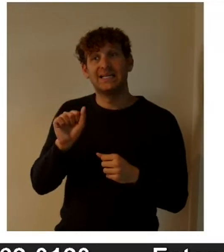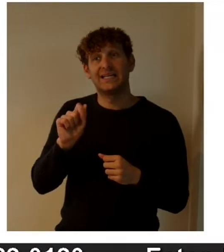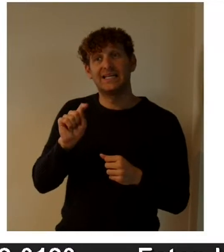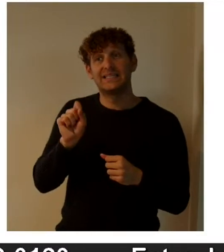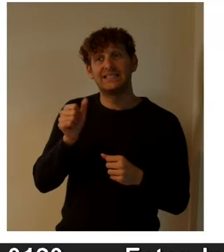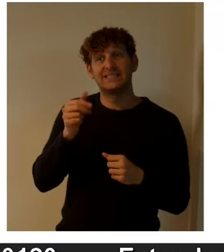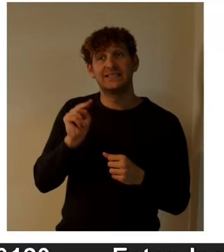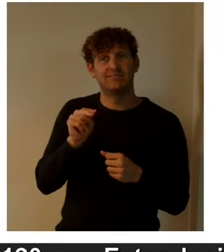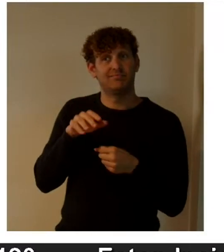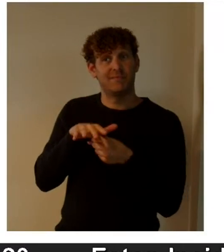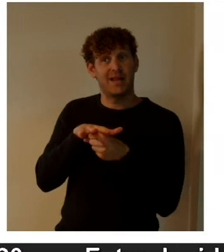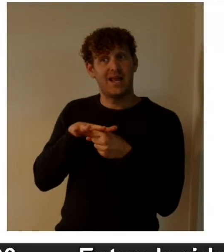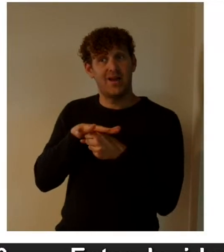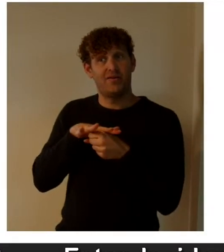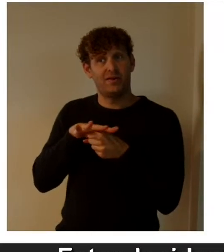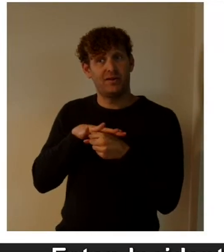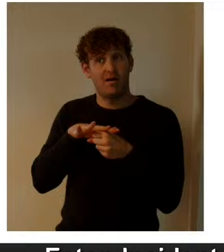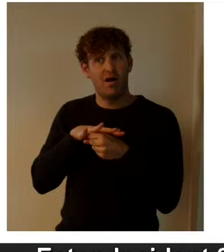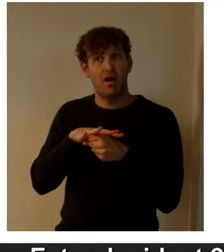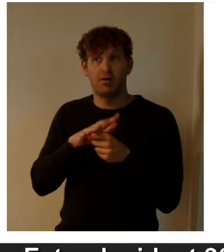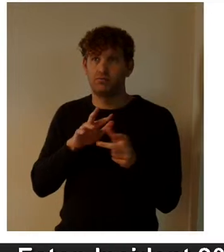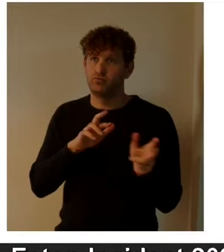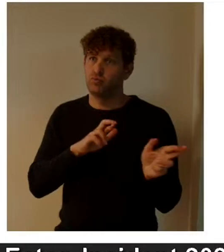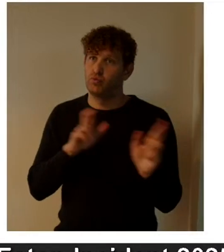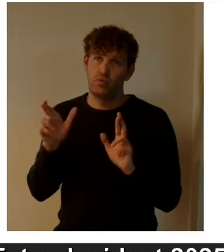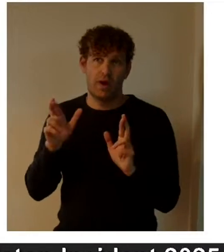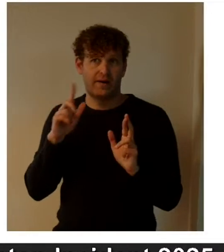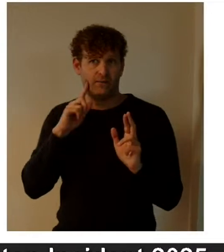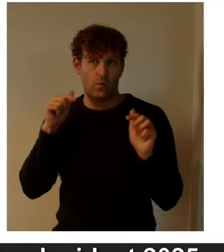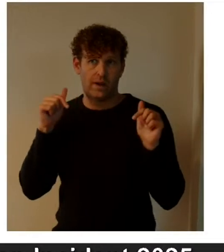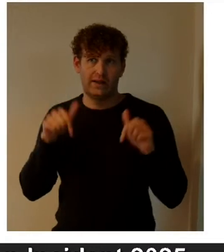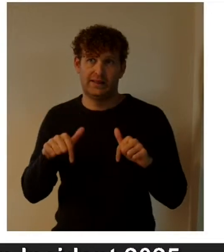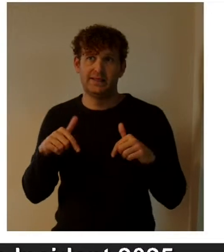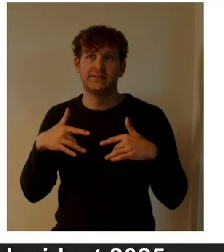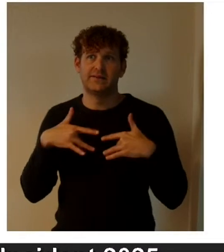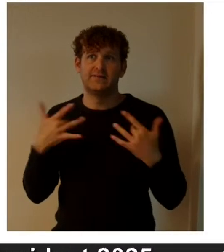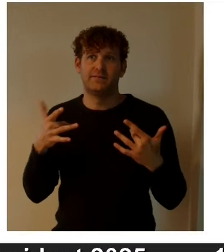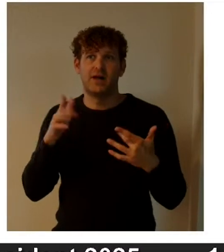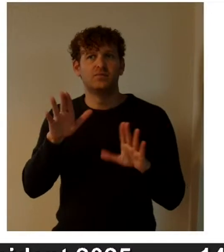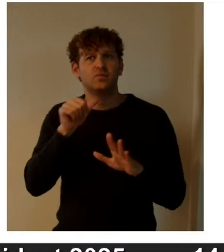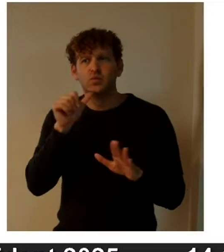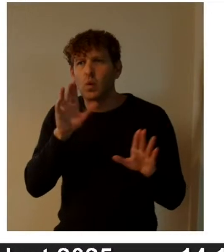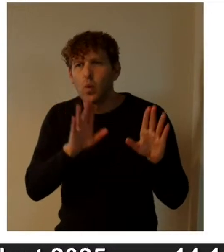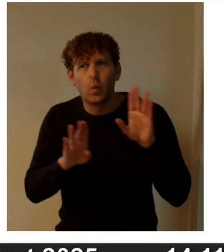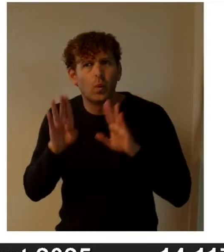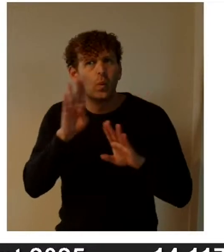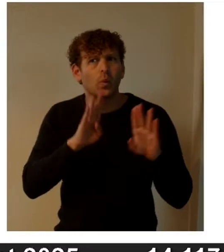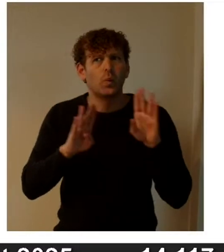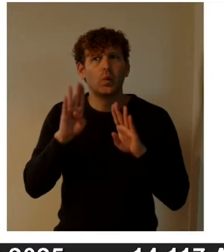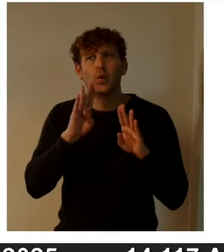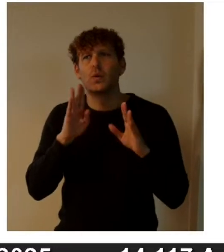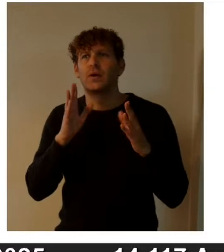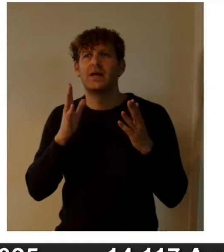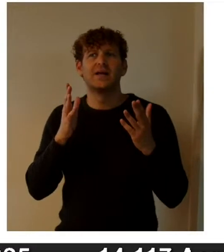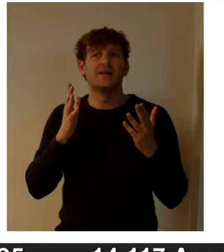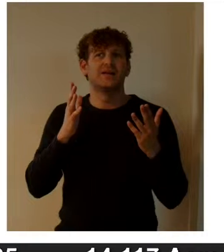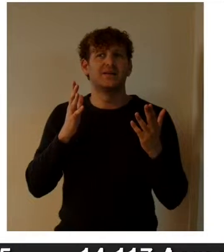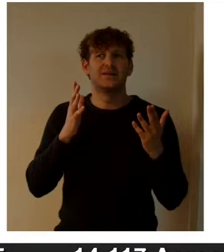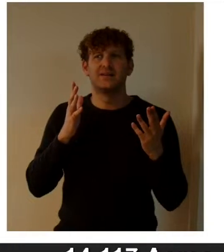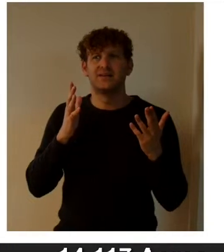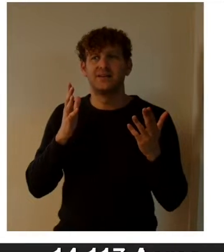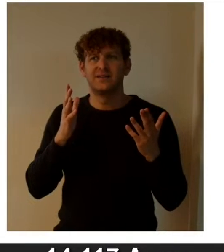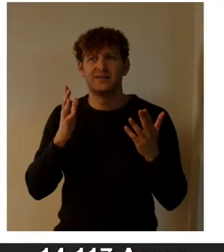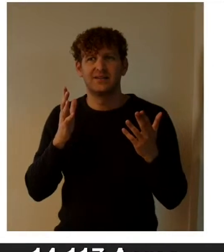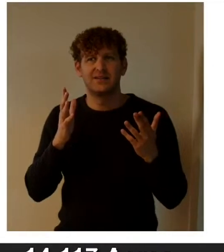has been sized for this very event. So I don't want you to worry too much about the fact that the debris behind the dam and up behind the